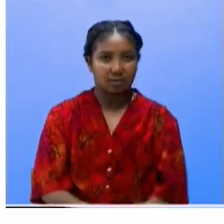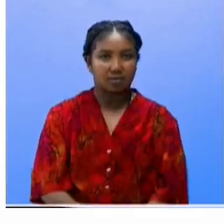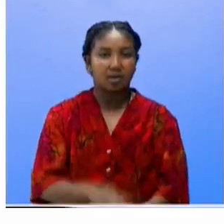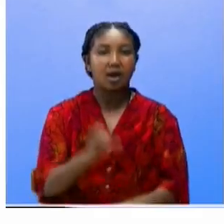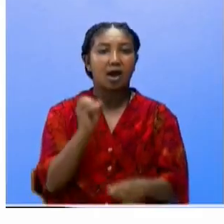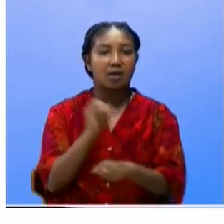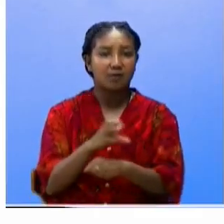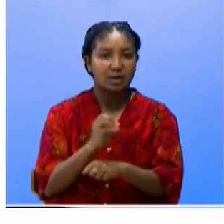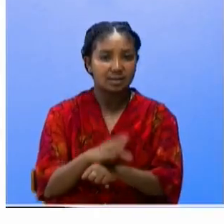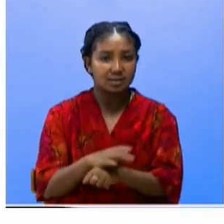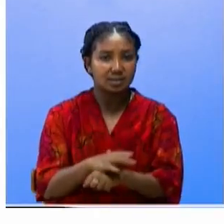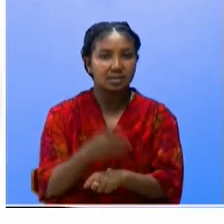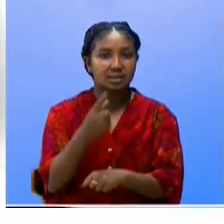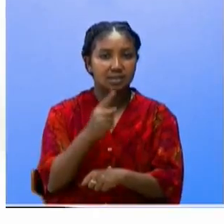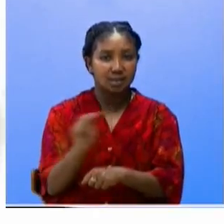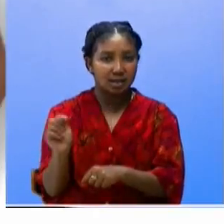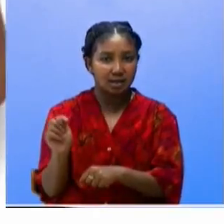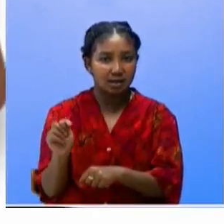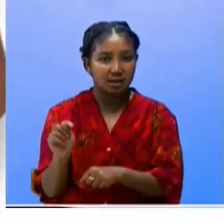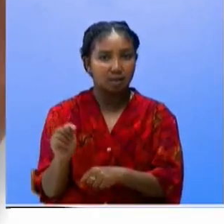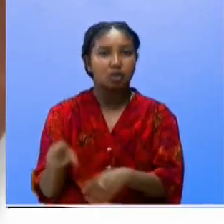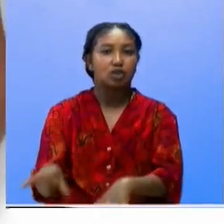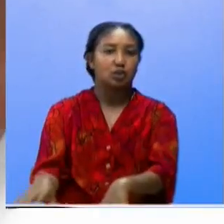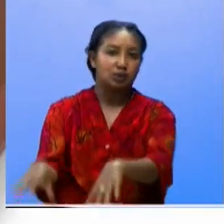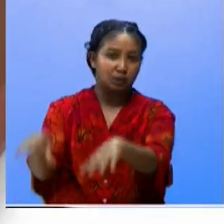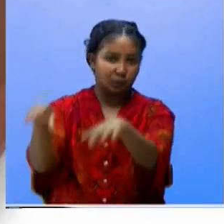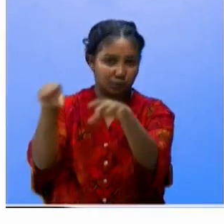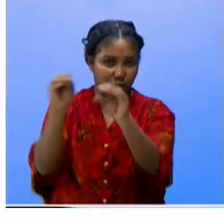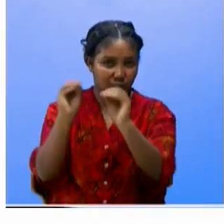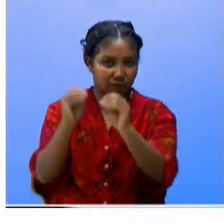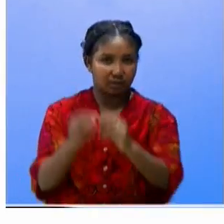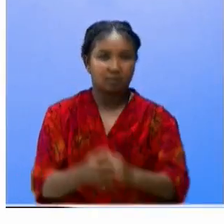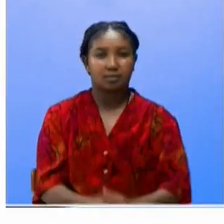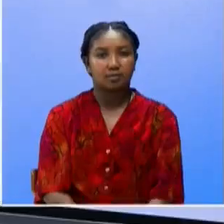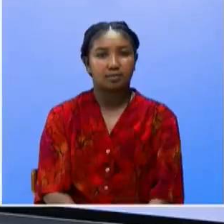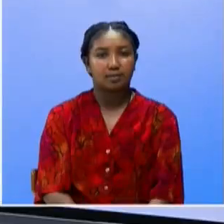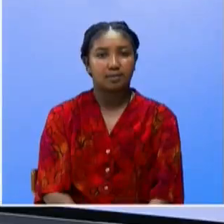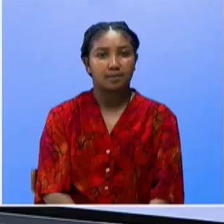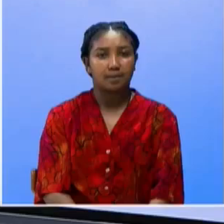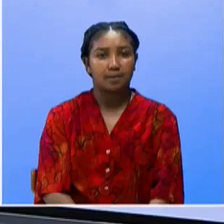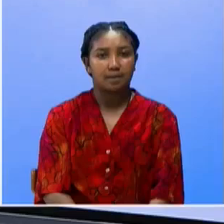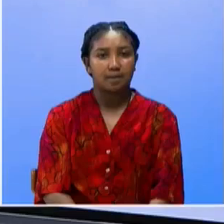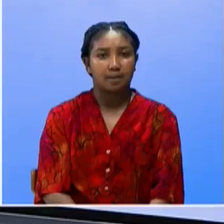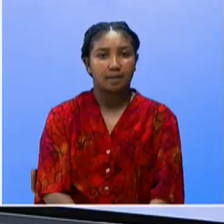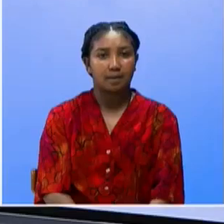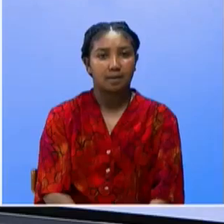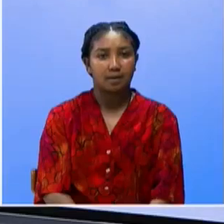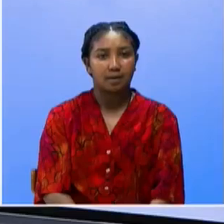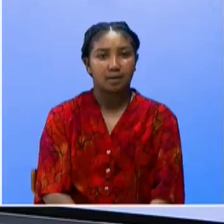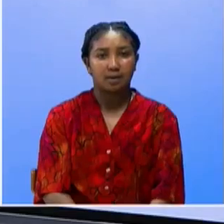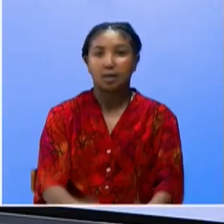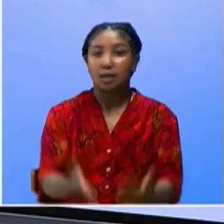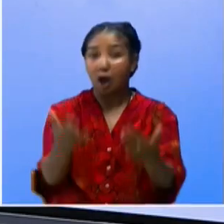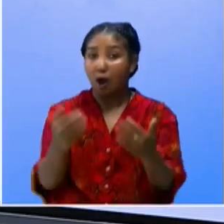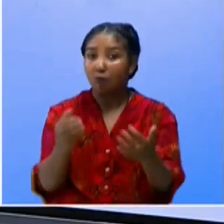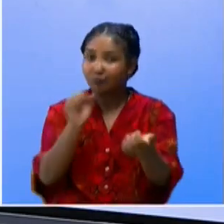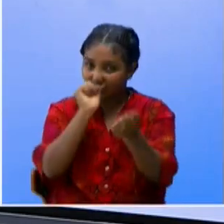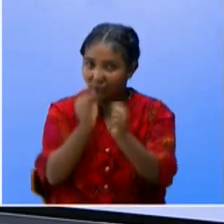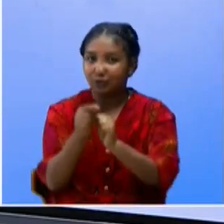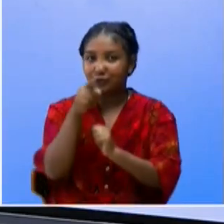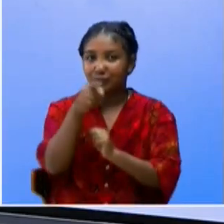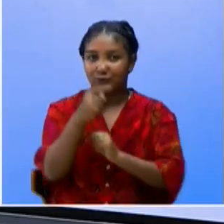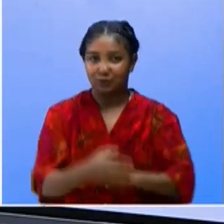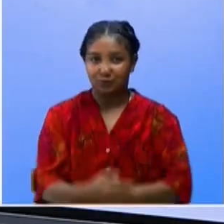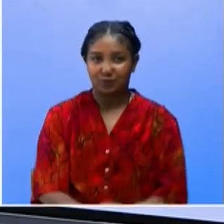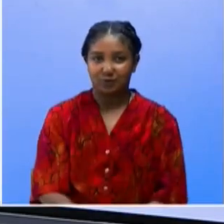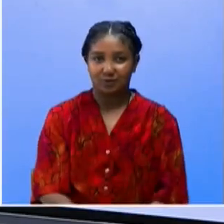the students. Now it's time to change this one into a passive